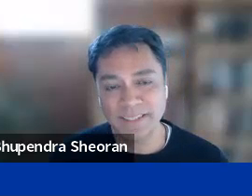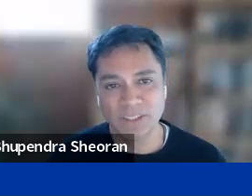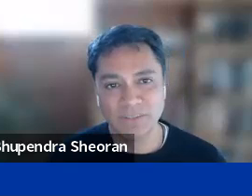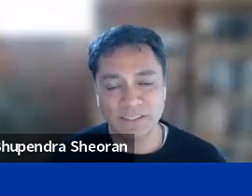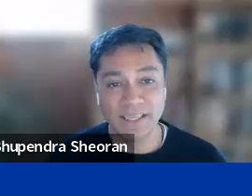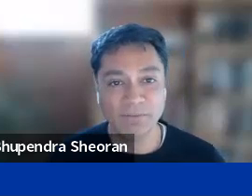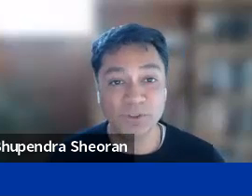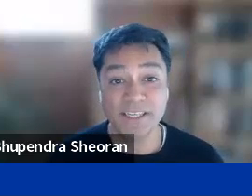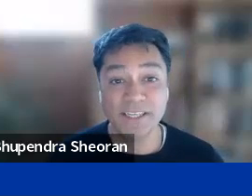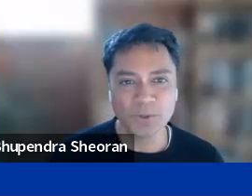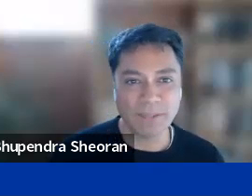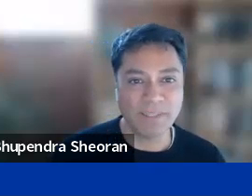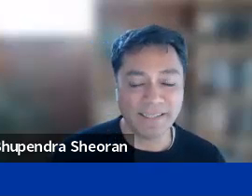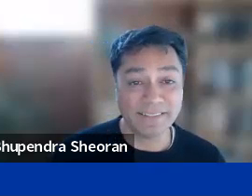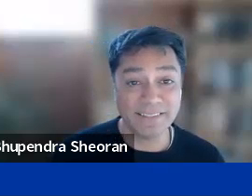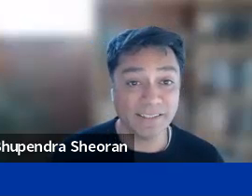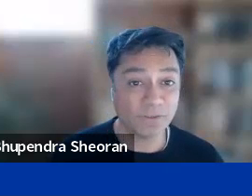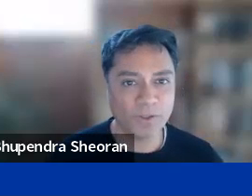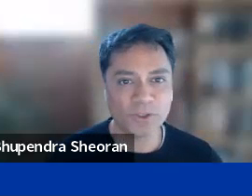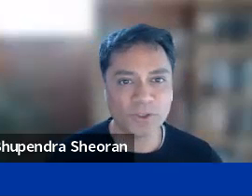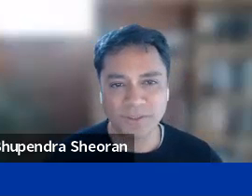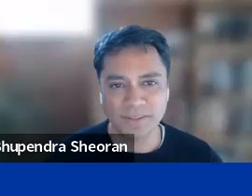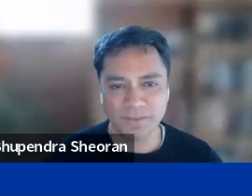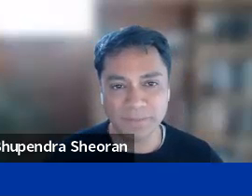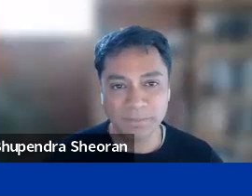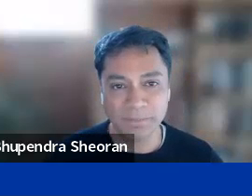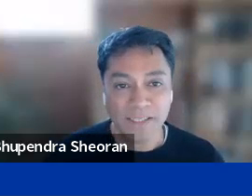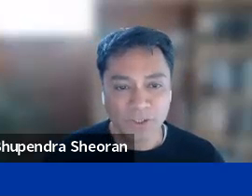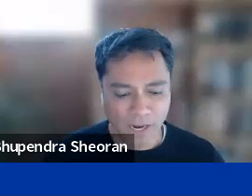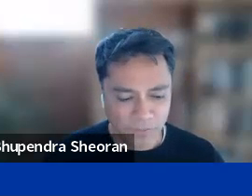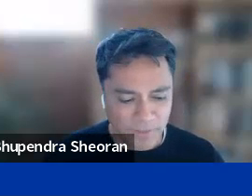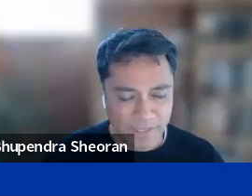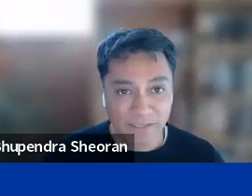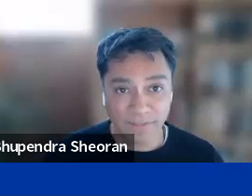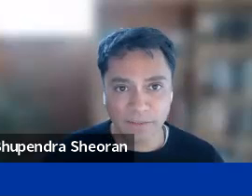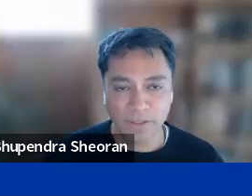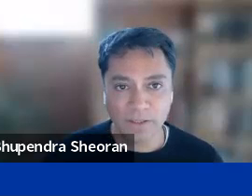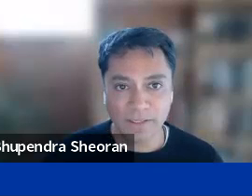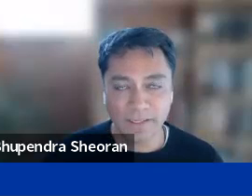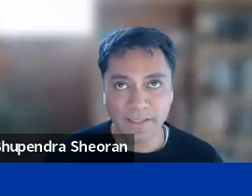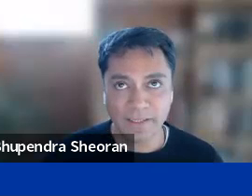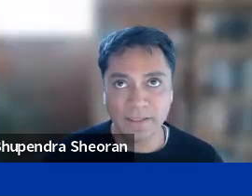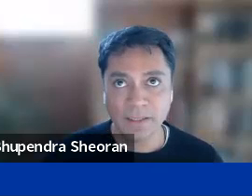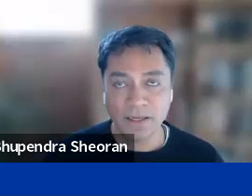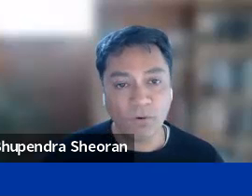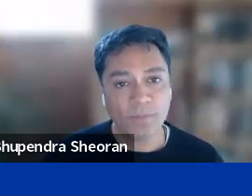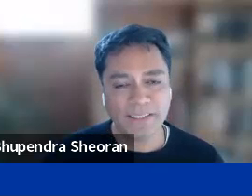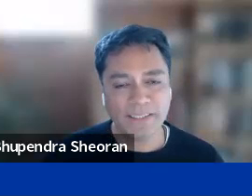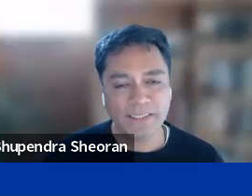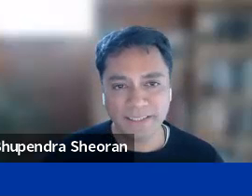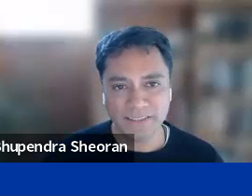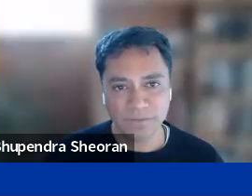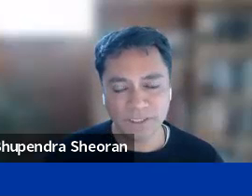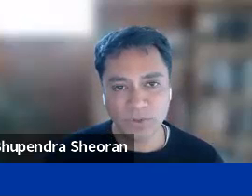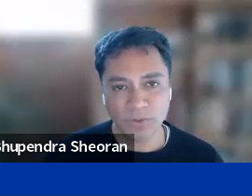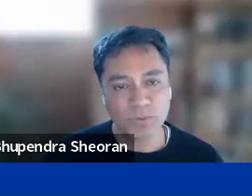something extra, they have to say no to something else. That is also quite critical, right? So how do we make it available in a form that's